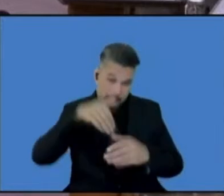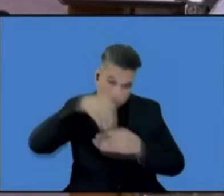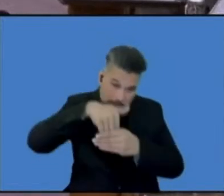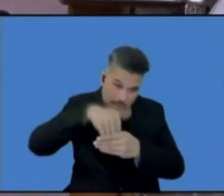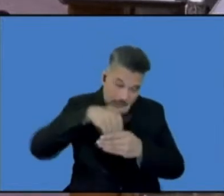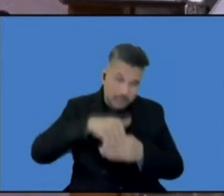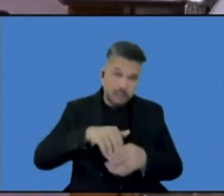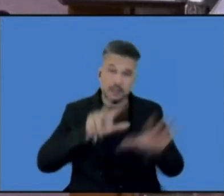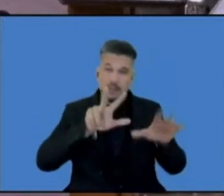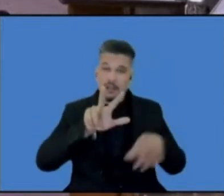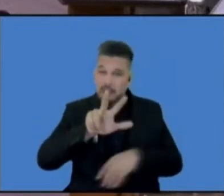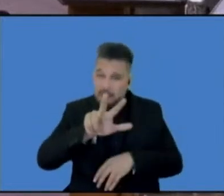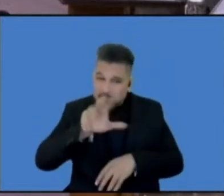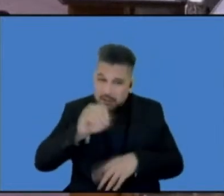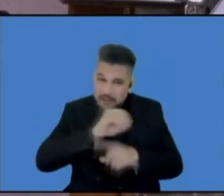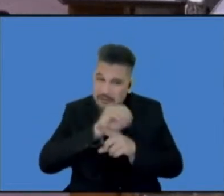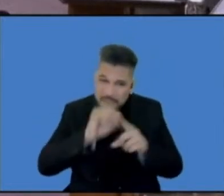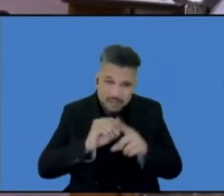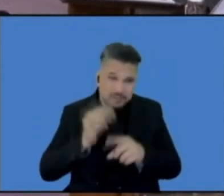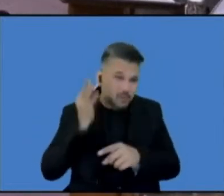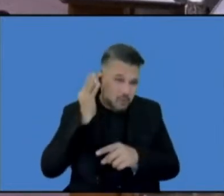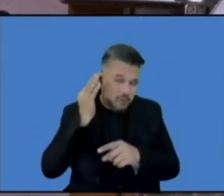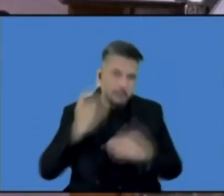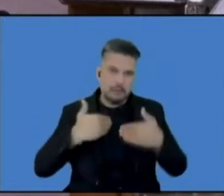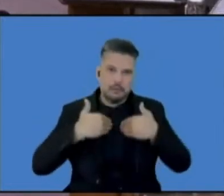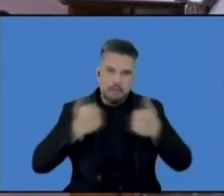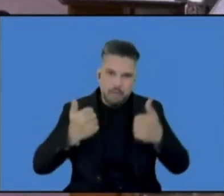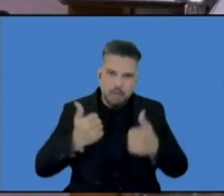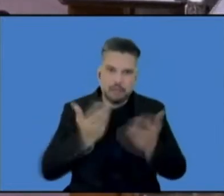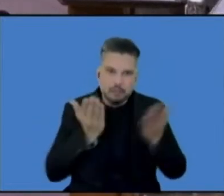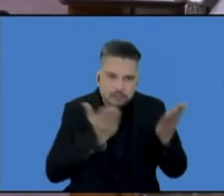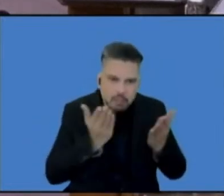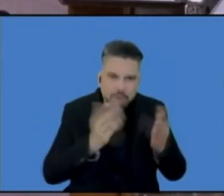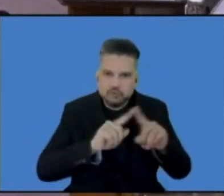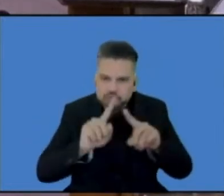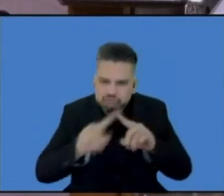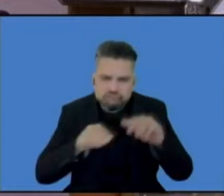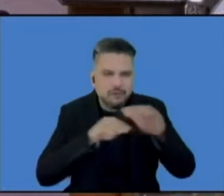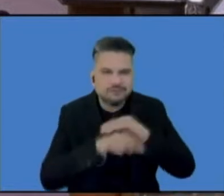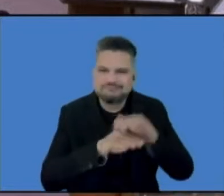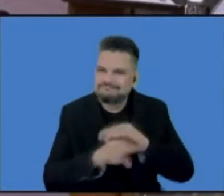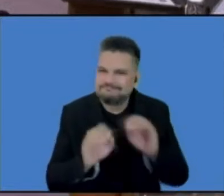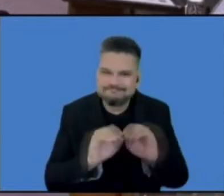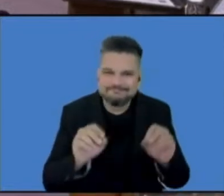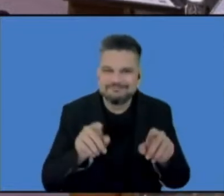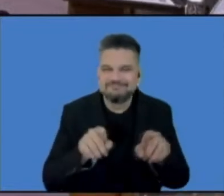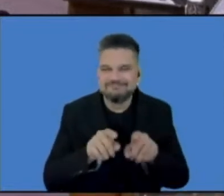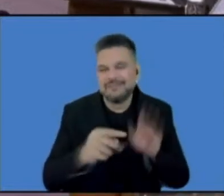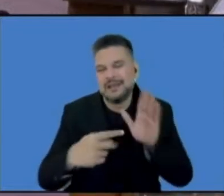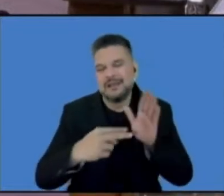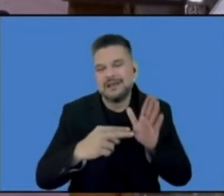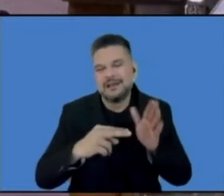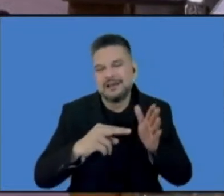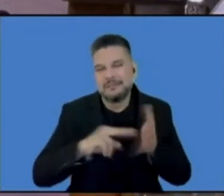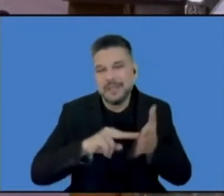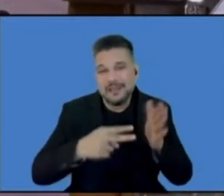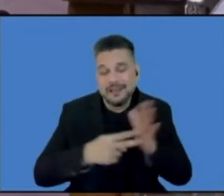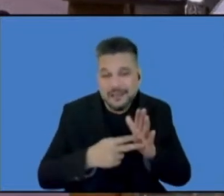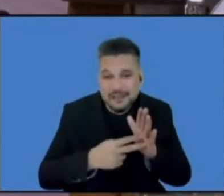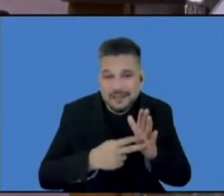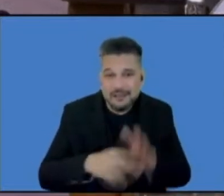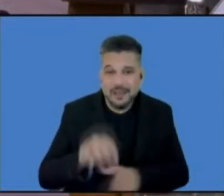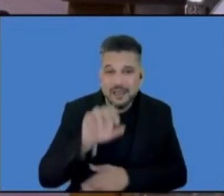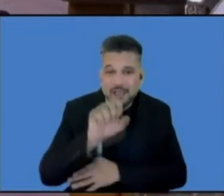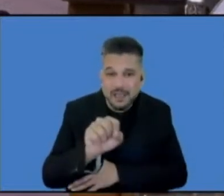health services, and what is important for us, the sexual reproductive health services. Now, that puts them in